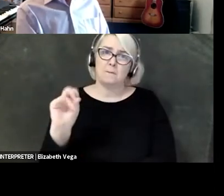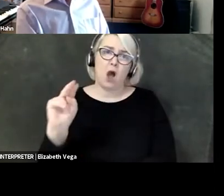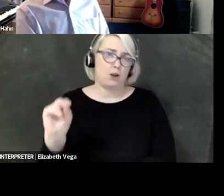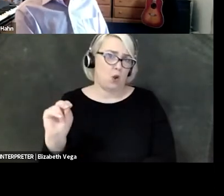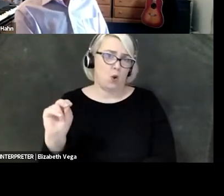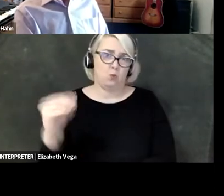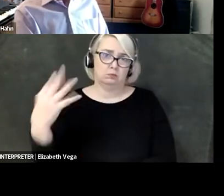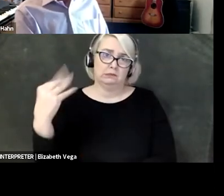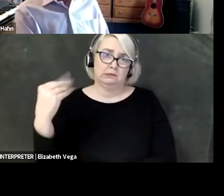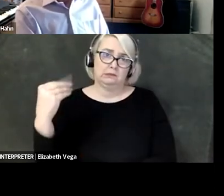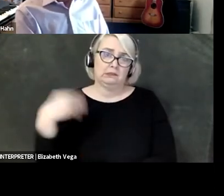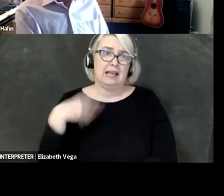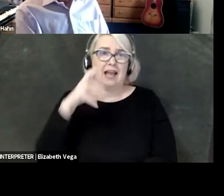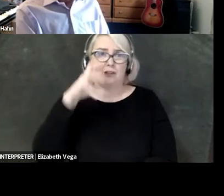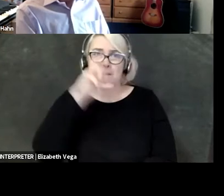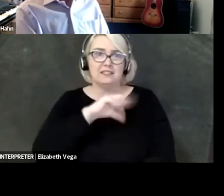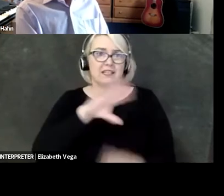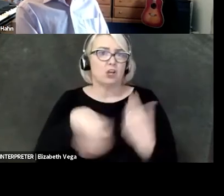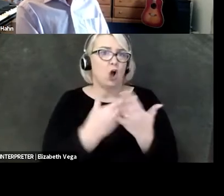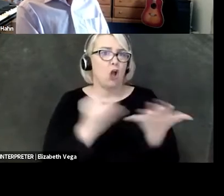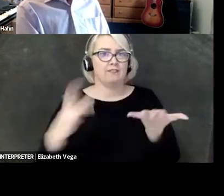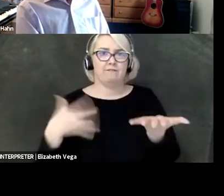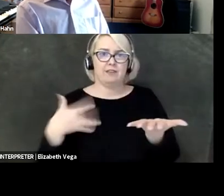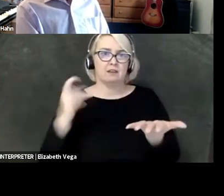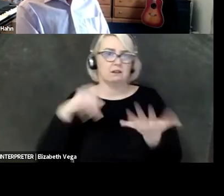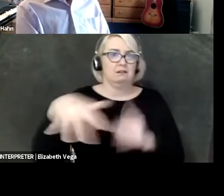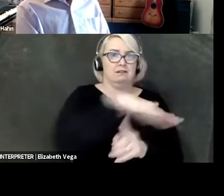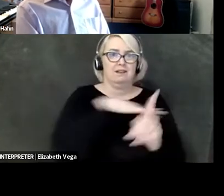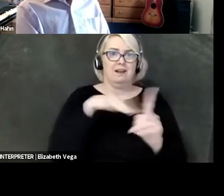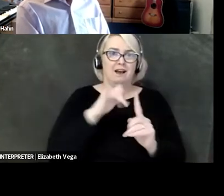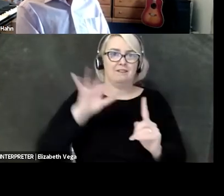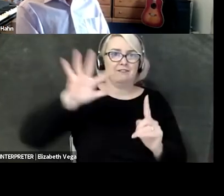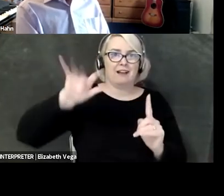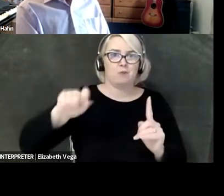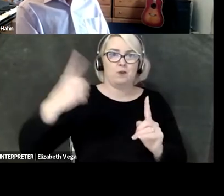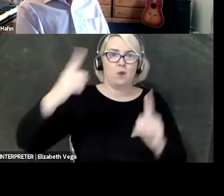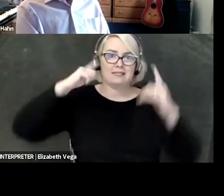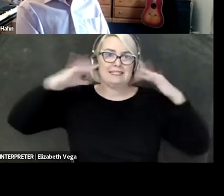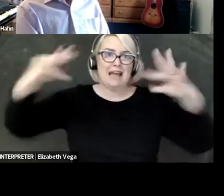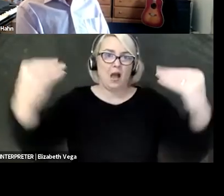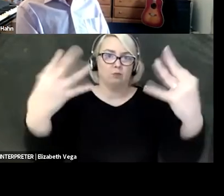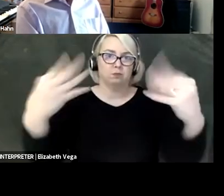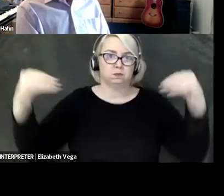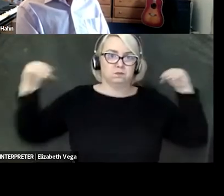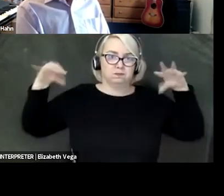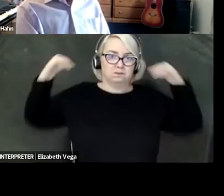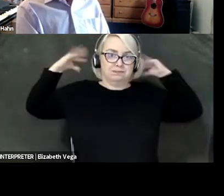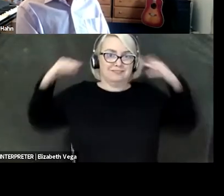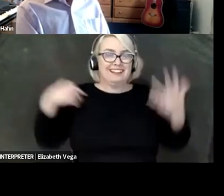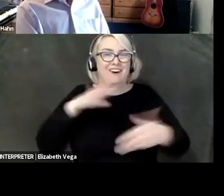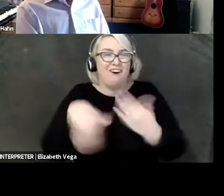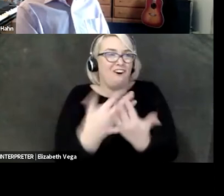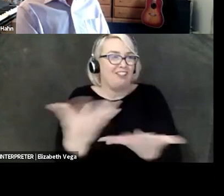on the Atmos or the 5.1 surround or all the beautiful audio enhancements of the show. And so, you